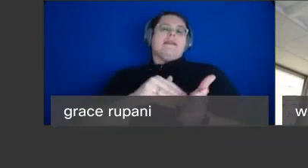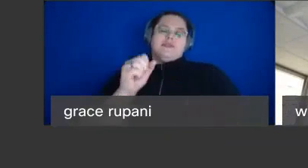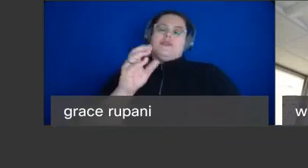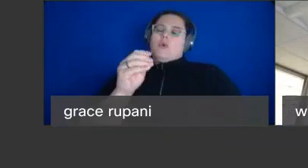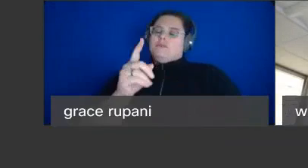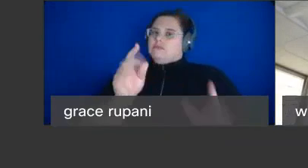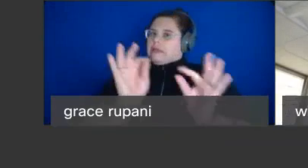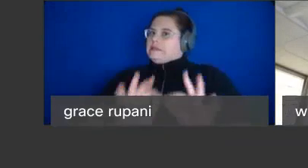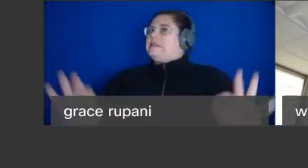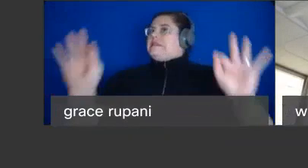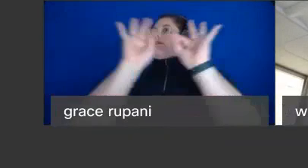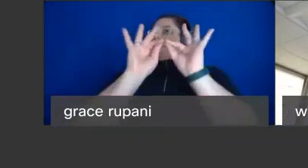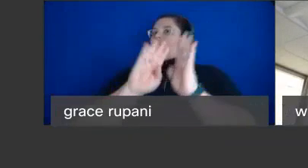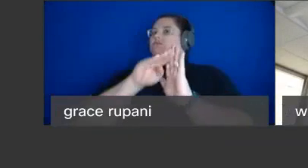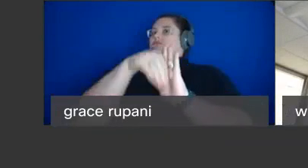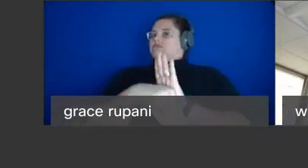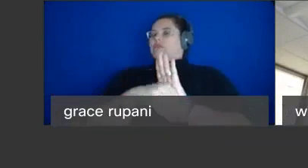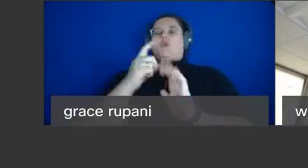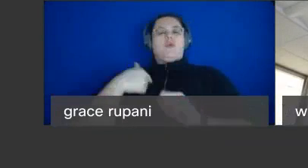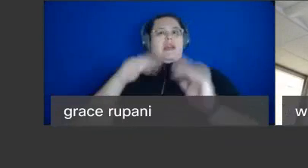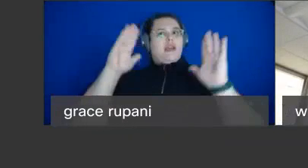continues to stay steady.